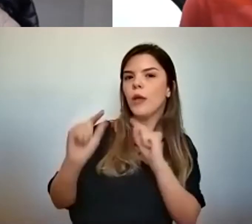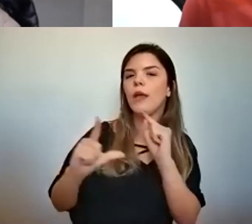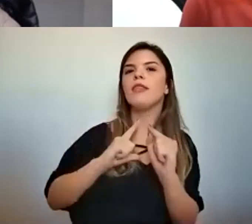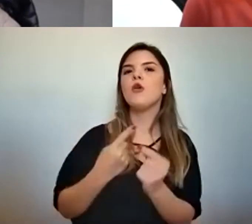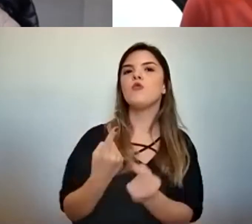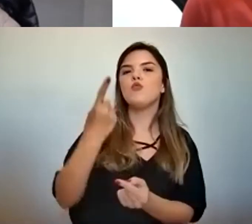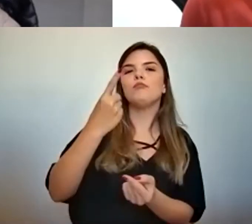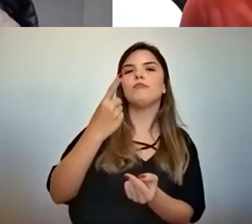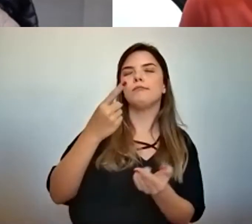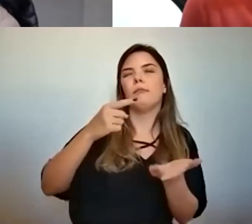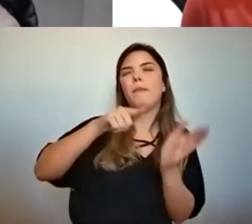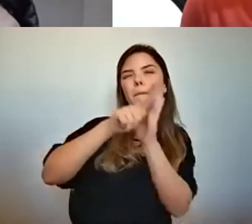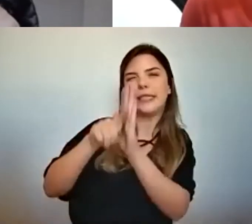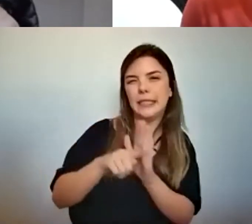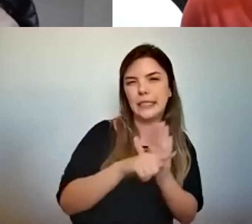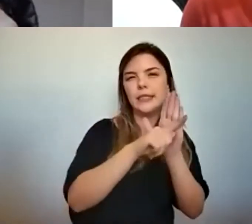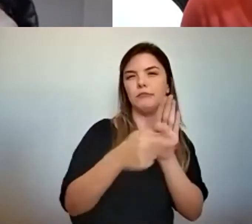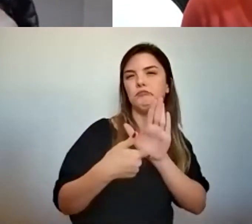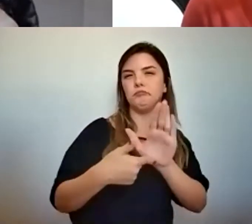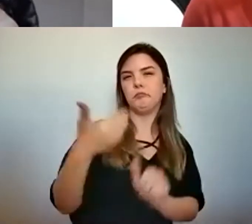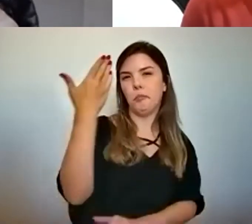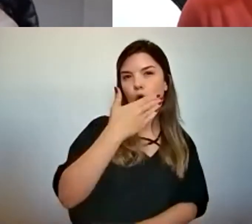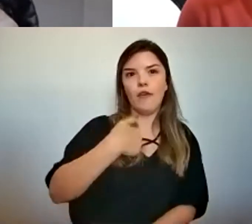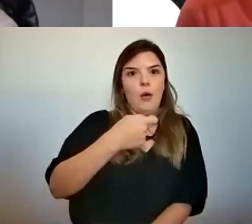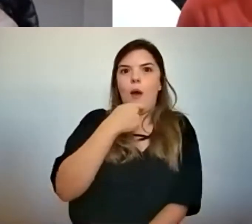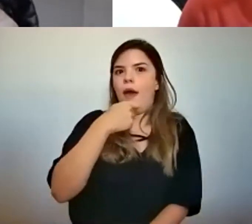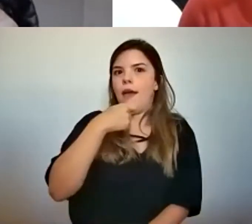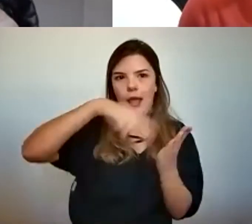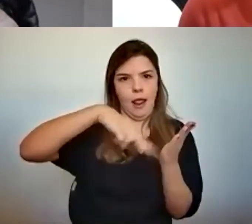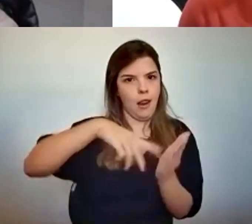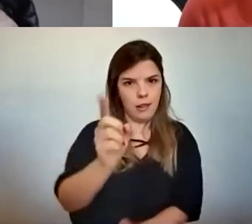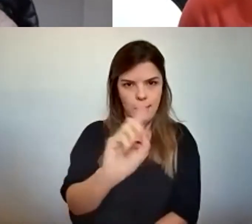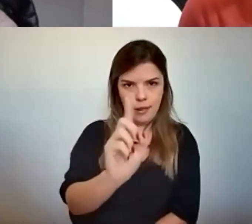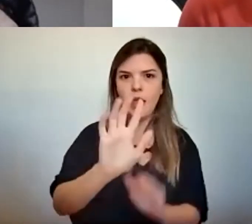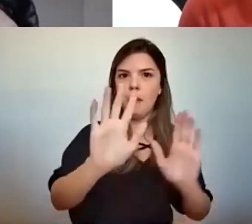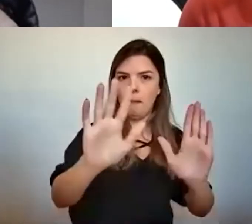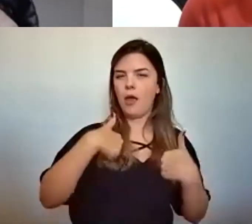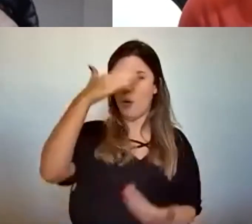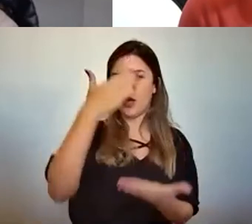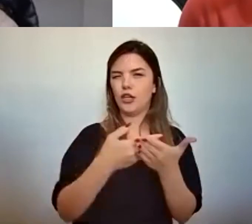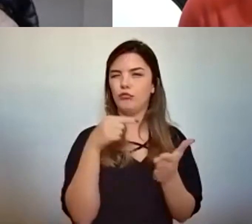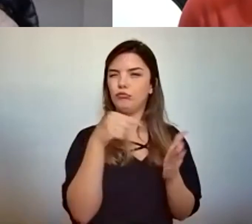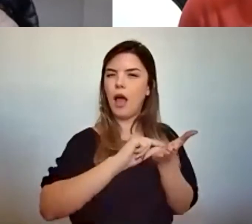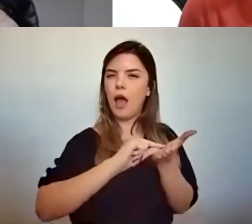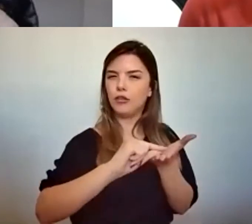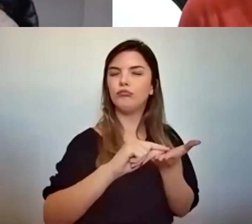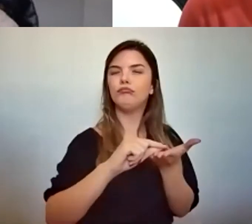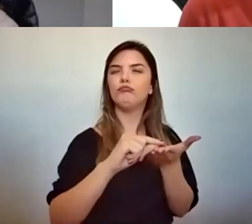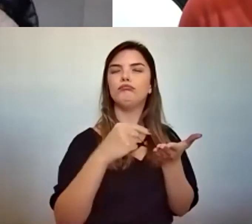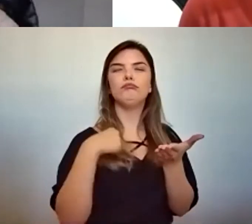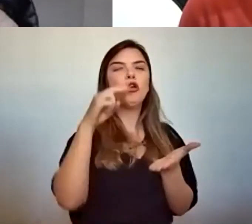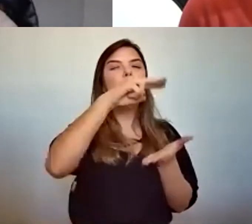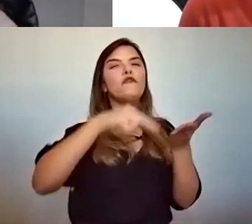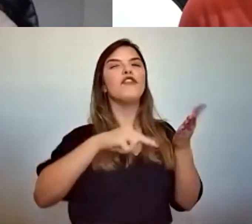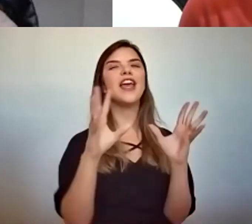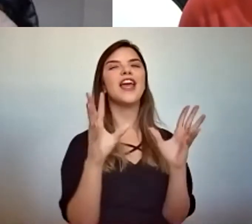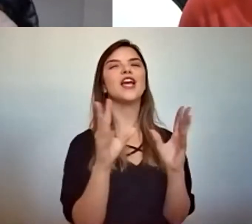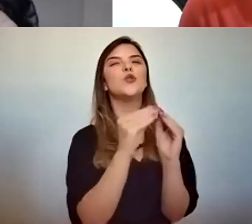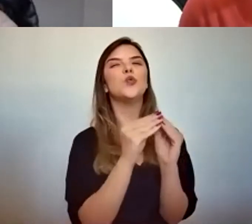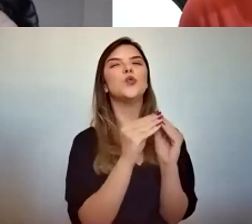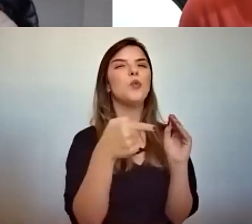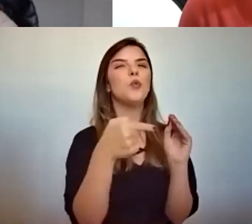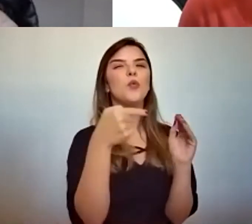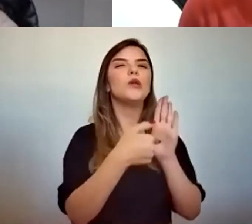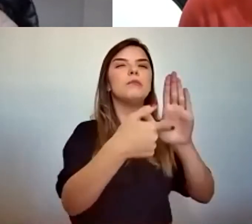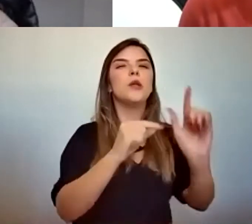that I haven't read it yet, but I think the conclusion was from the abstract that there is no